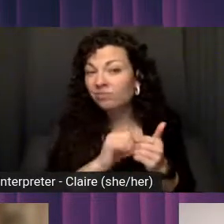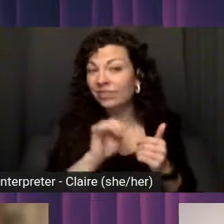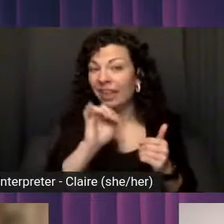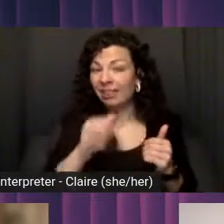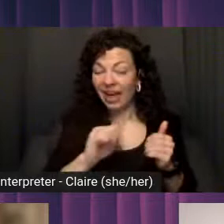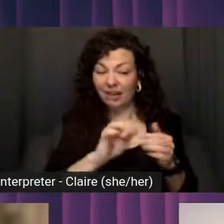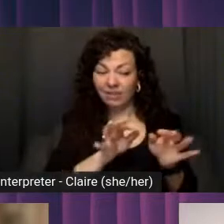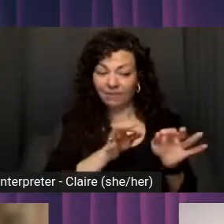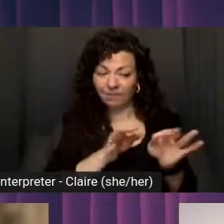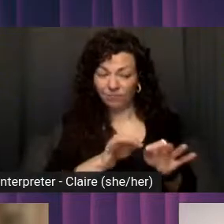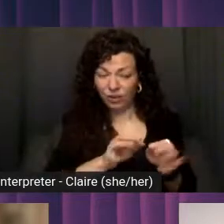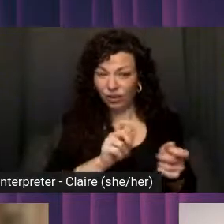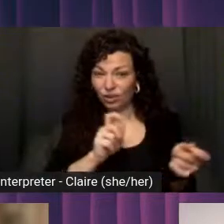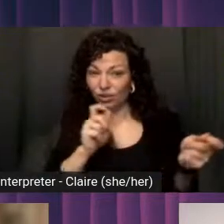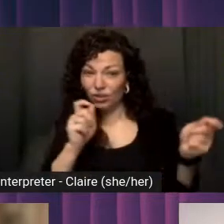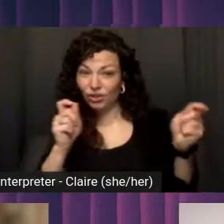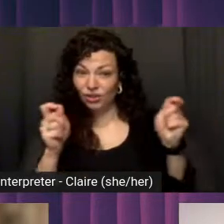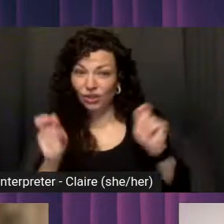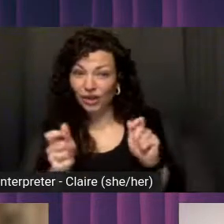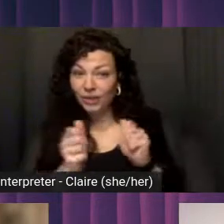over time?